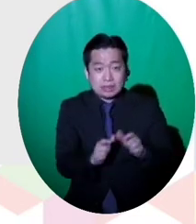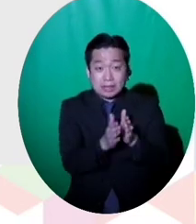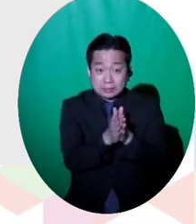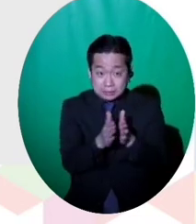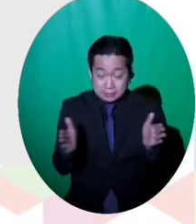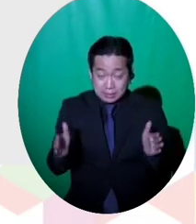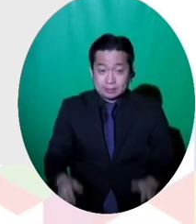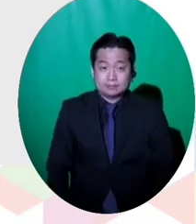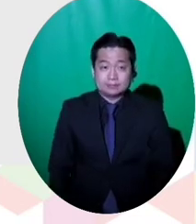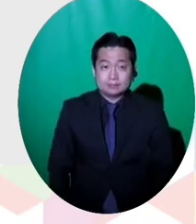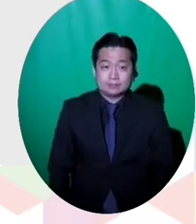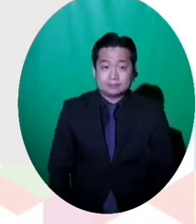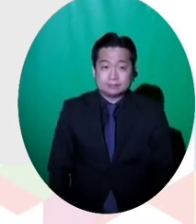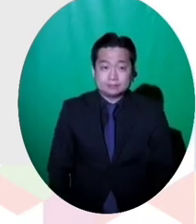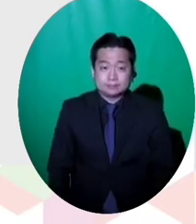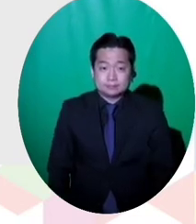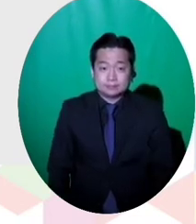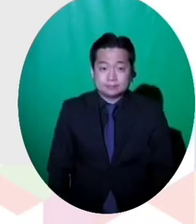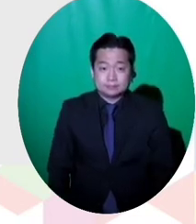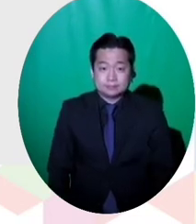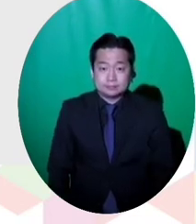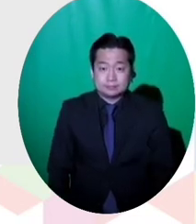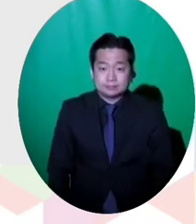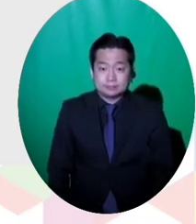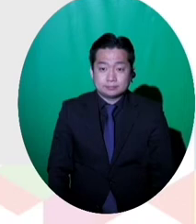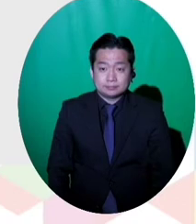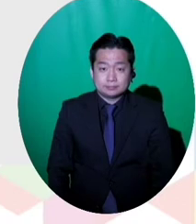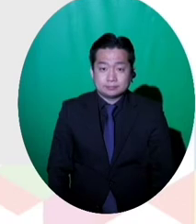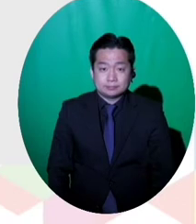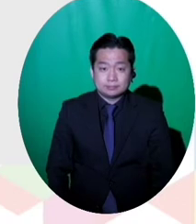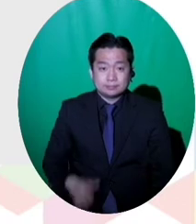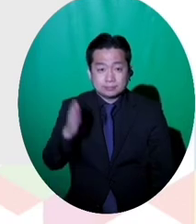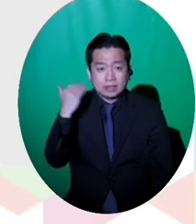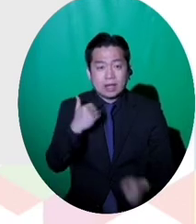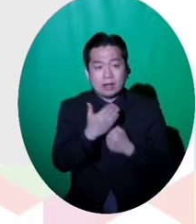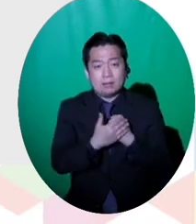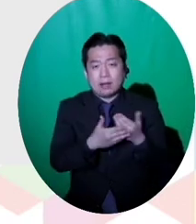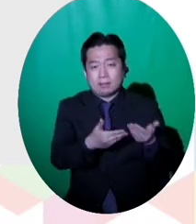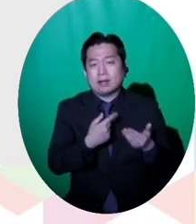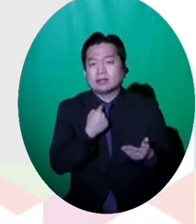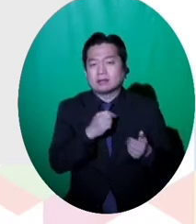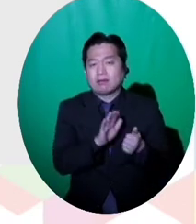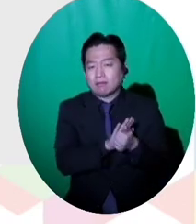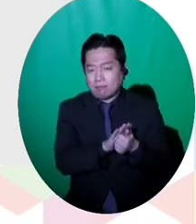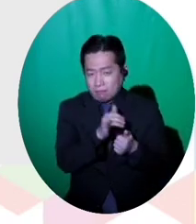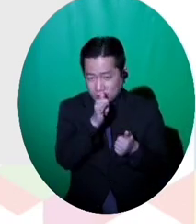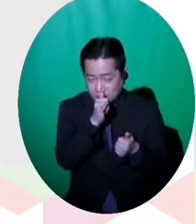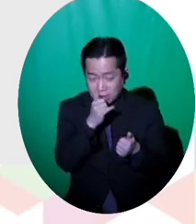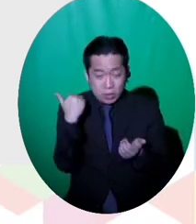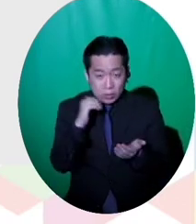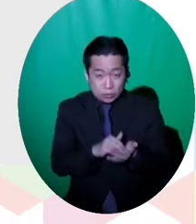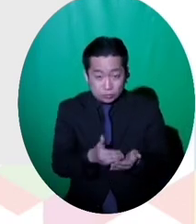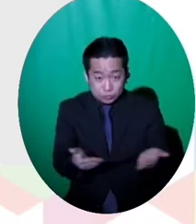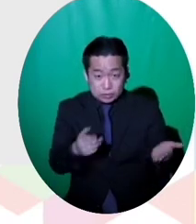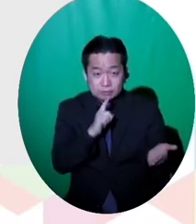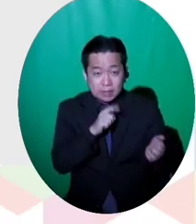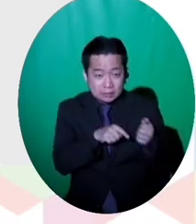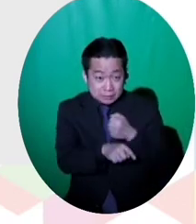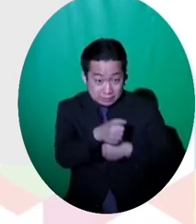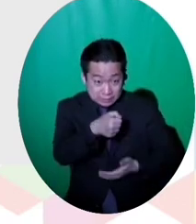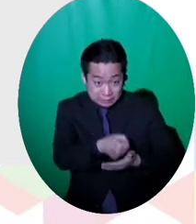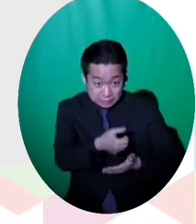because of the benefits that they had received. So life experience of care can become a guide to political